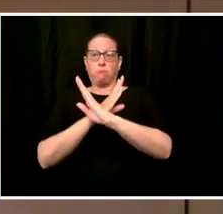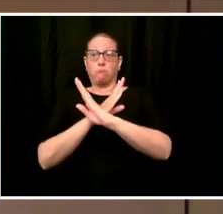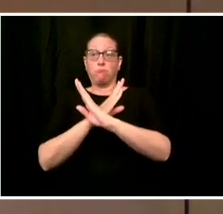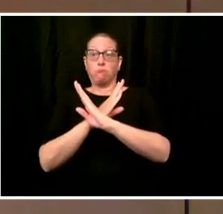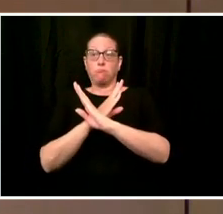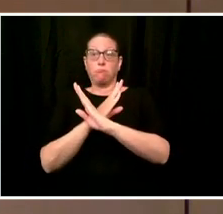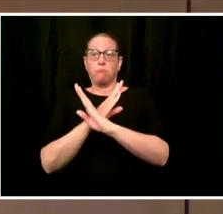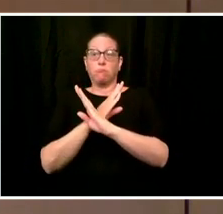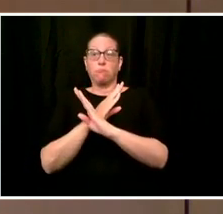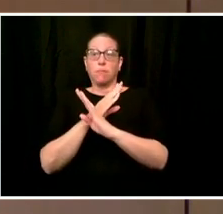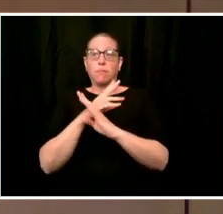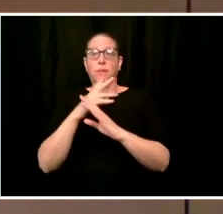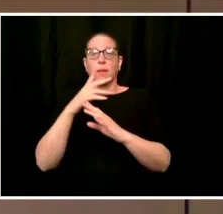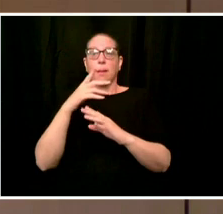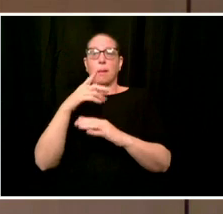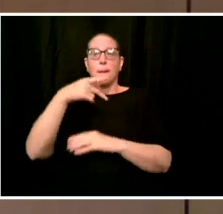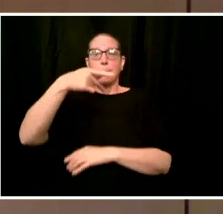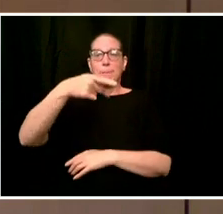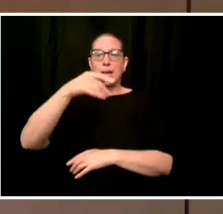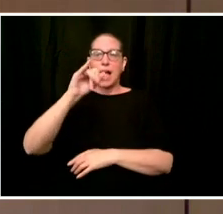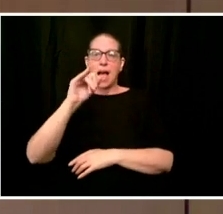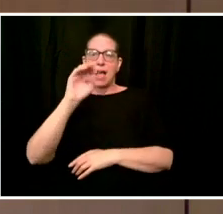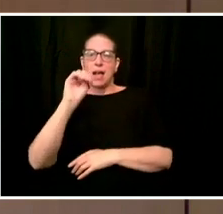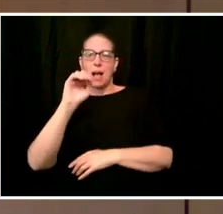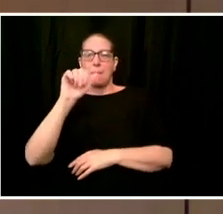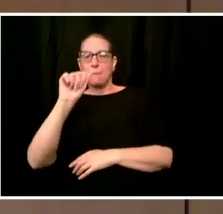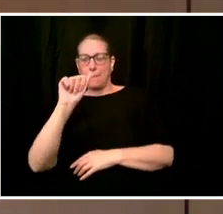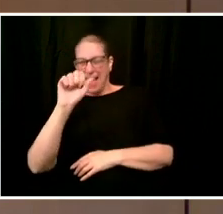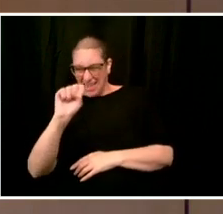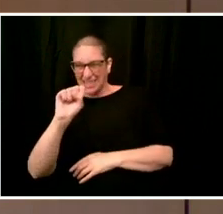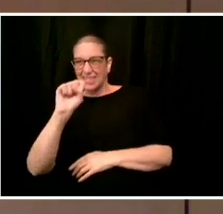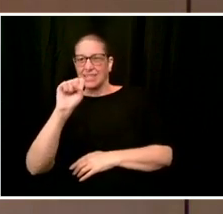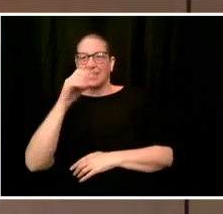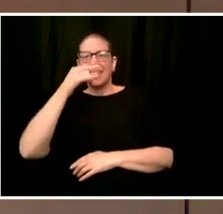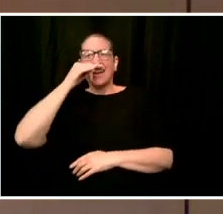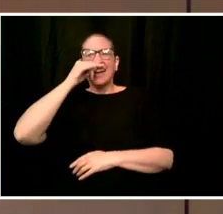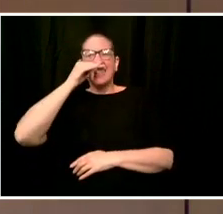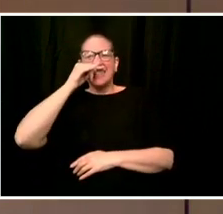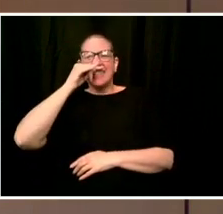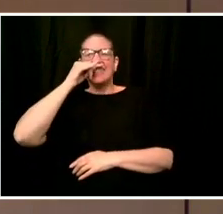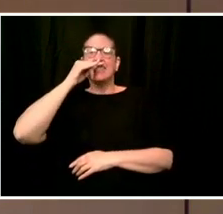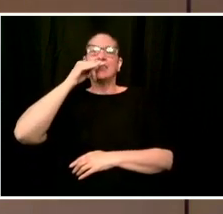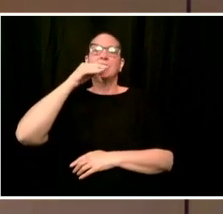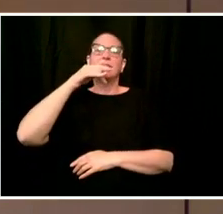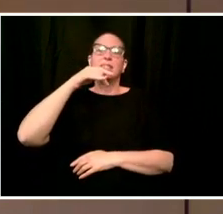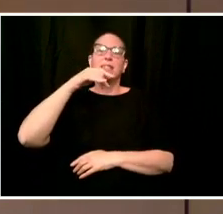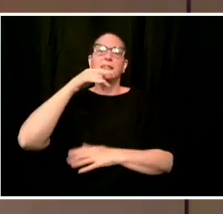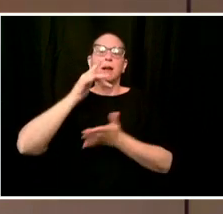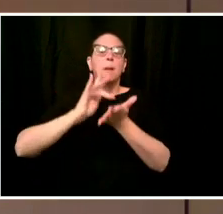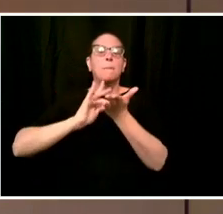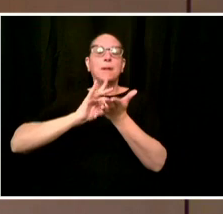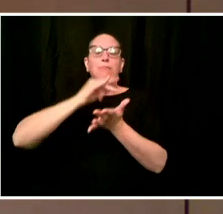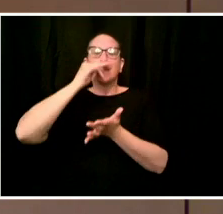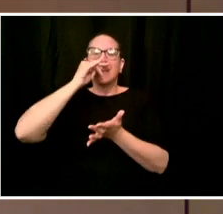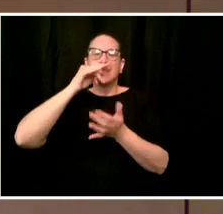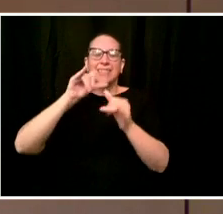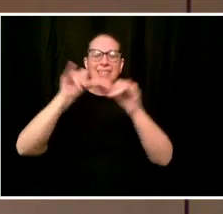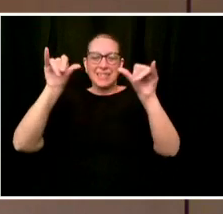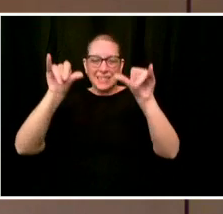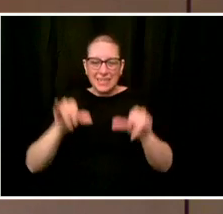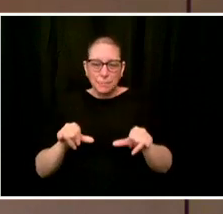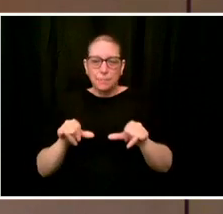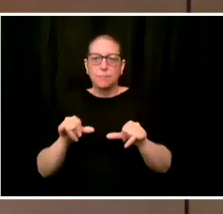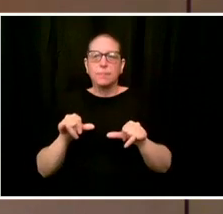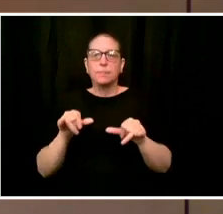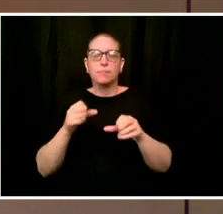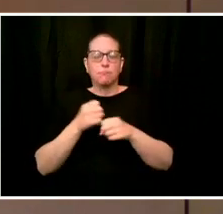inflammatory syndrome, is to adhere to the prevention guidelines, which are New Yorkers should be staying at